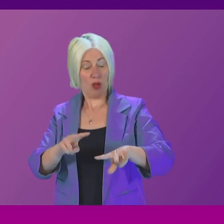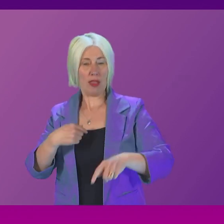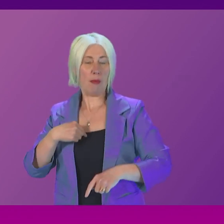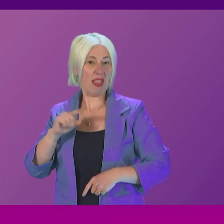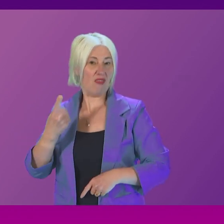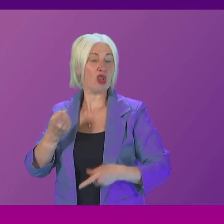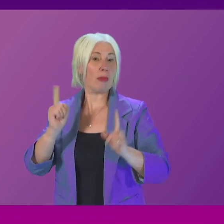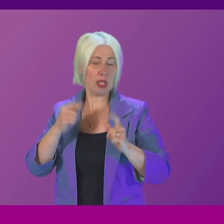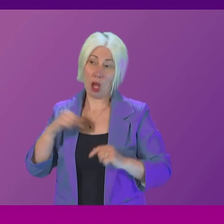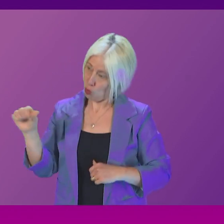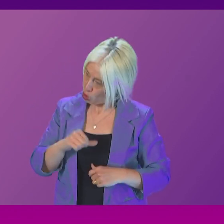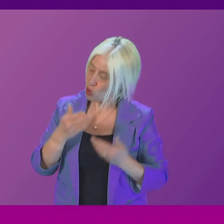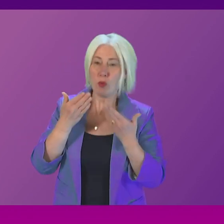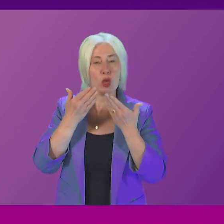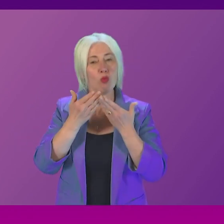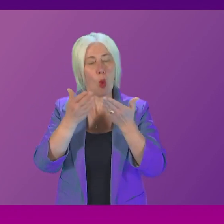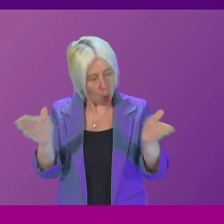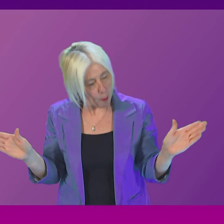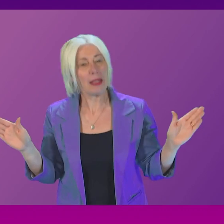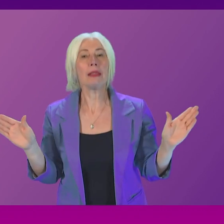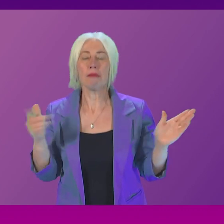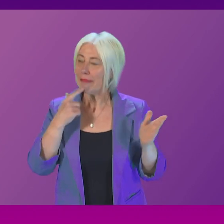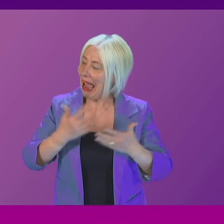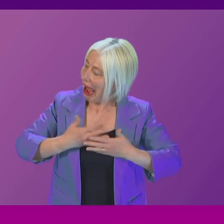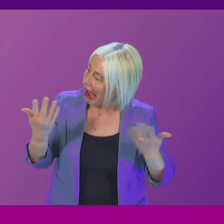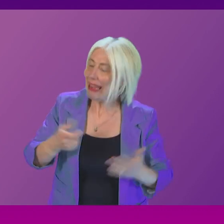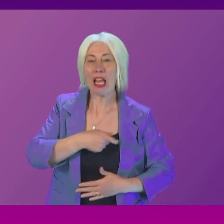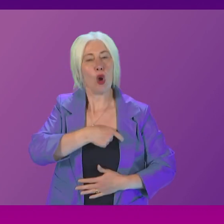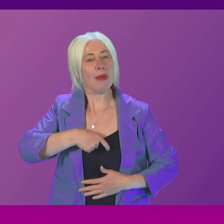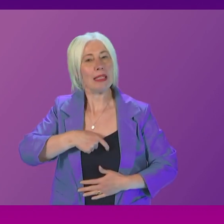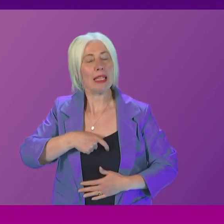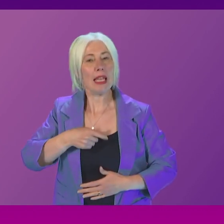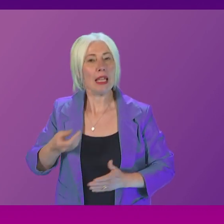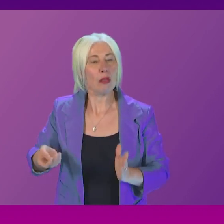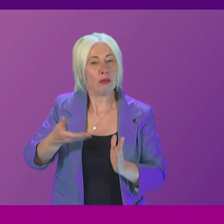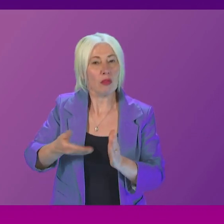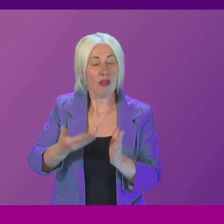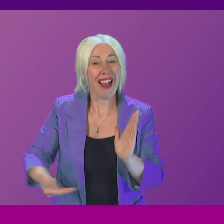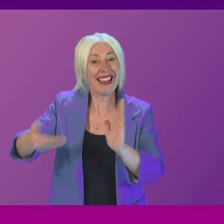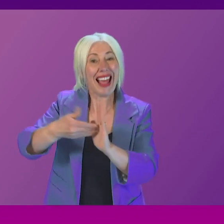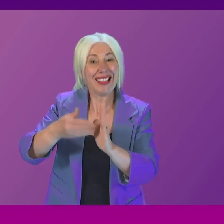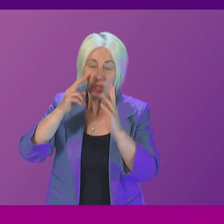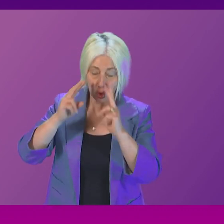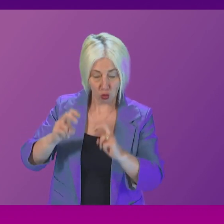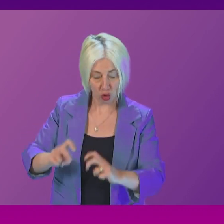we should be very open to any committee suggestion of additional enhanced scrutiny.